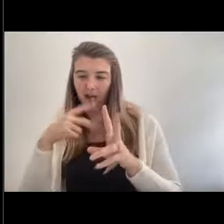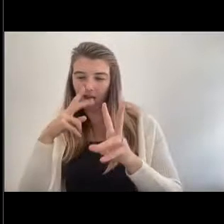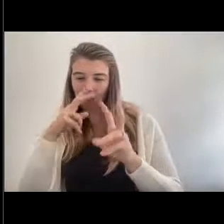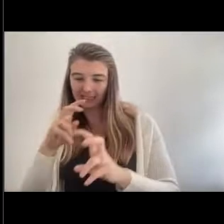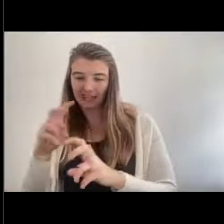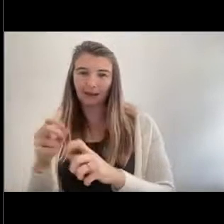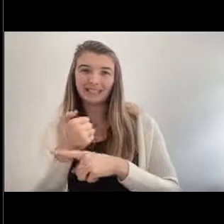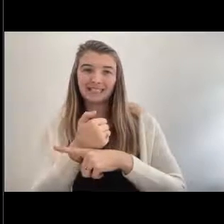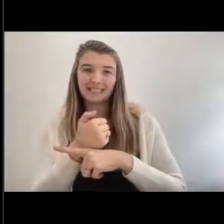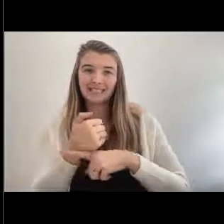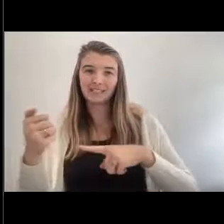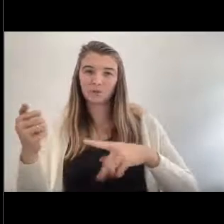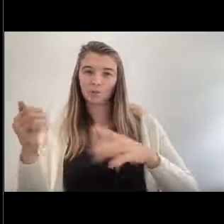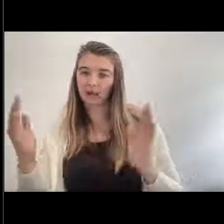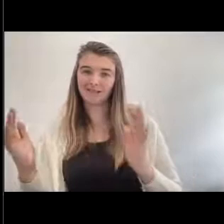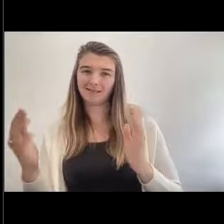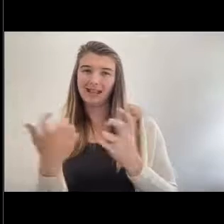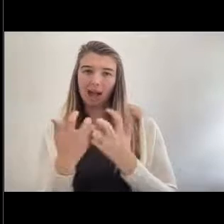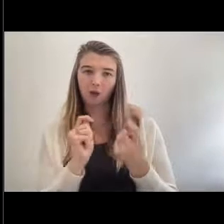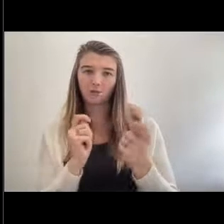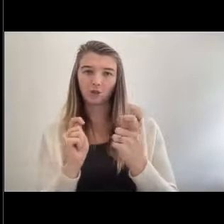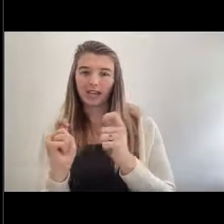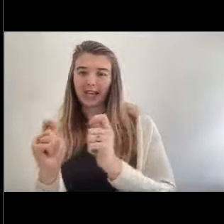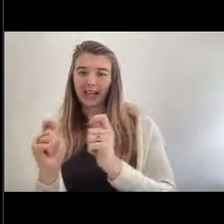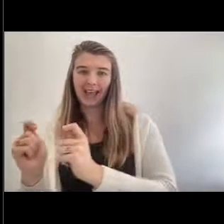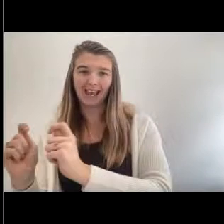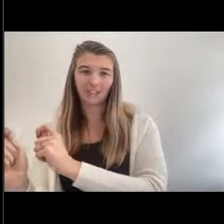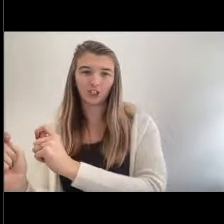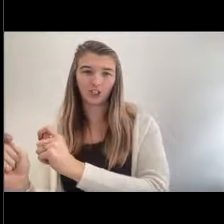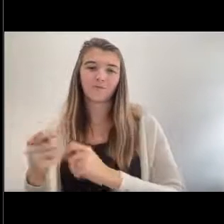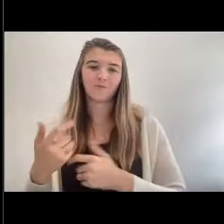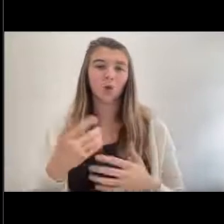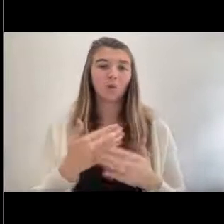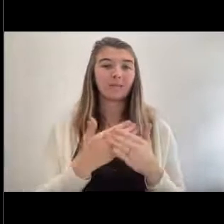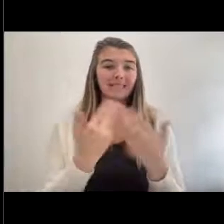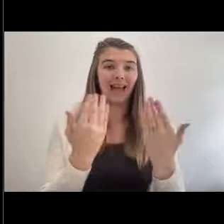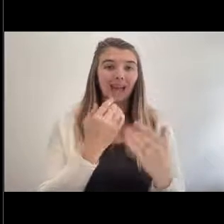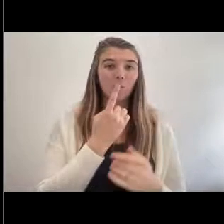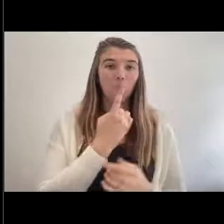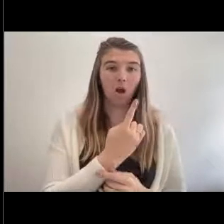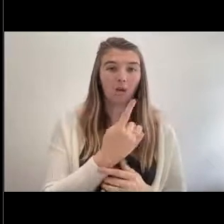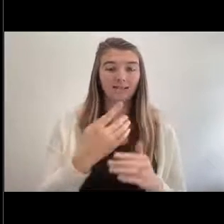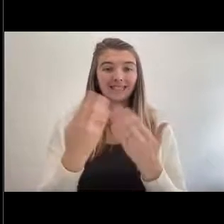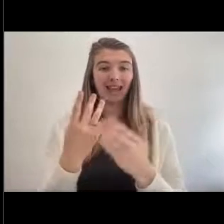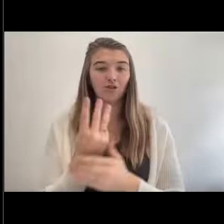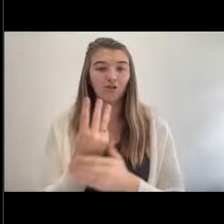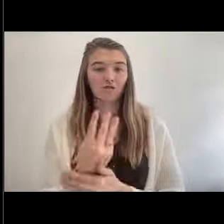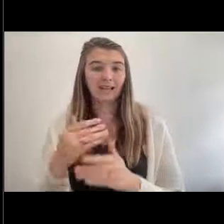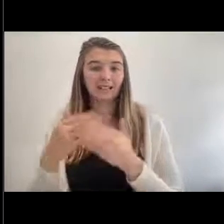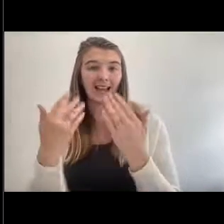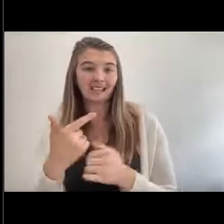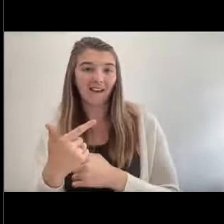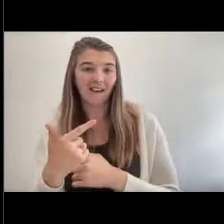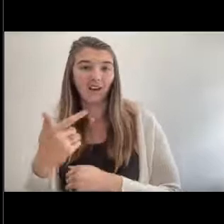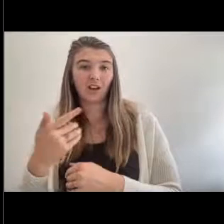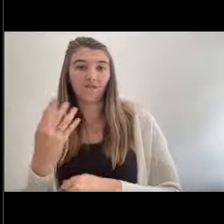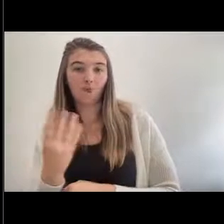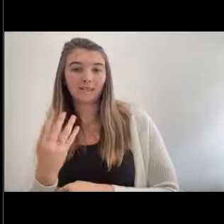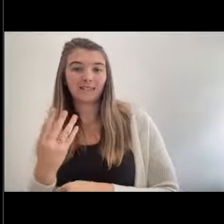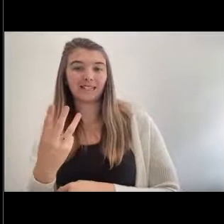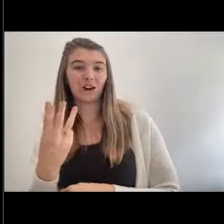incubation, taking samples on days 1, 3, 7, 14, 21, 30, and 42. And I used these samples to